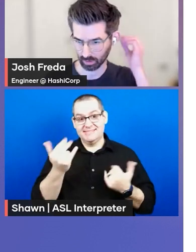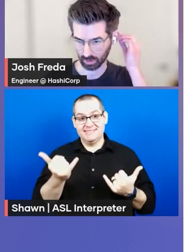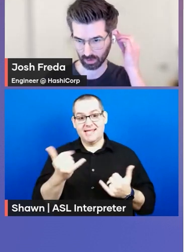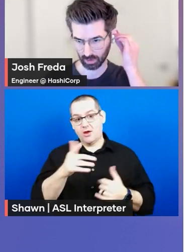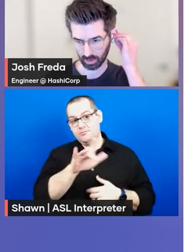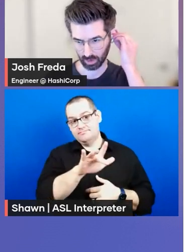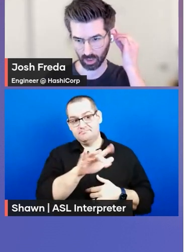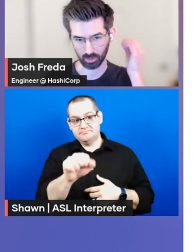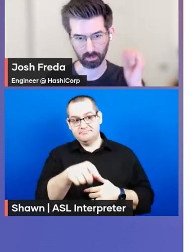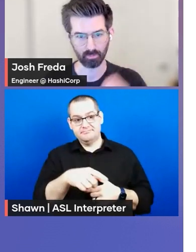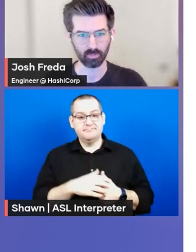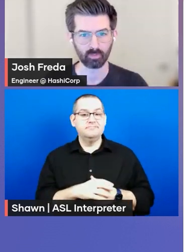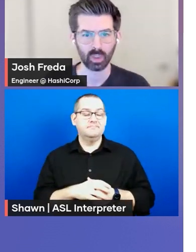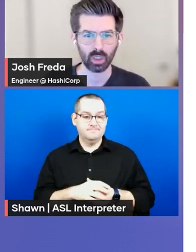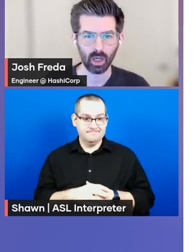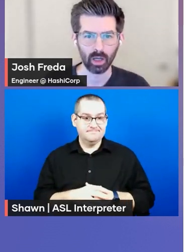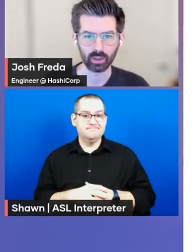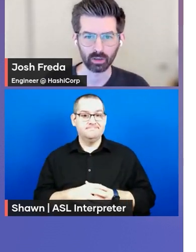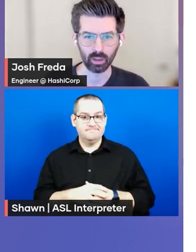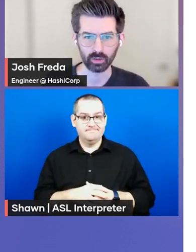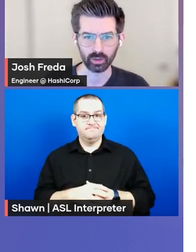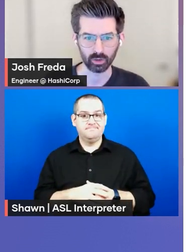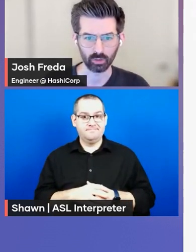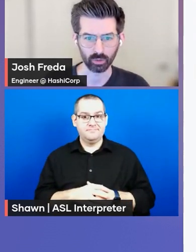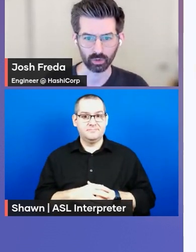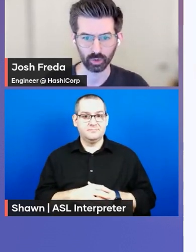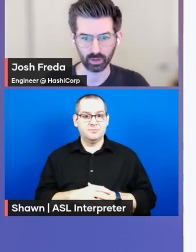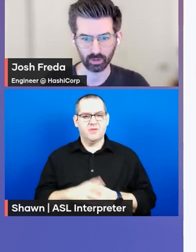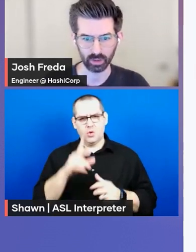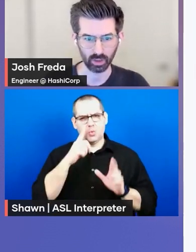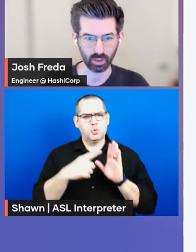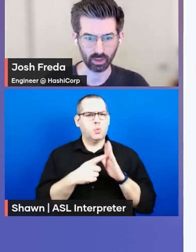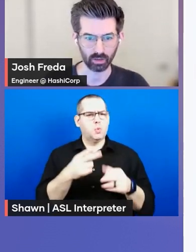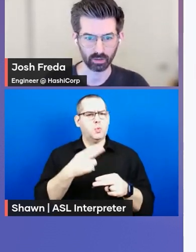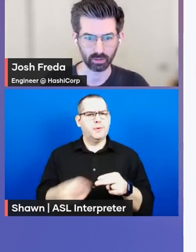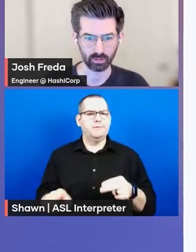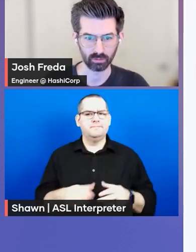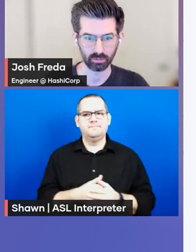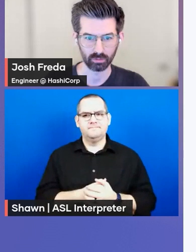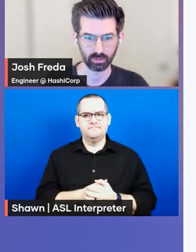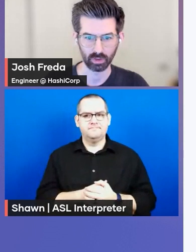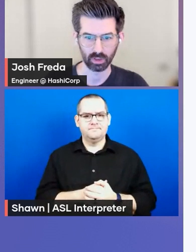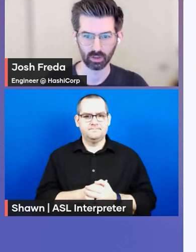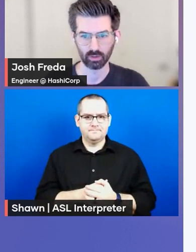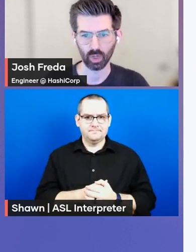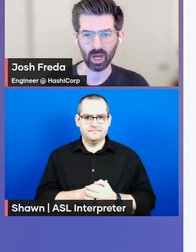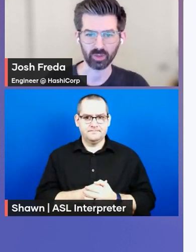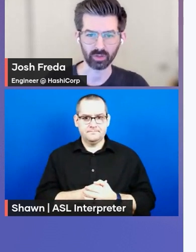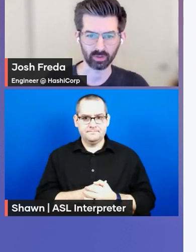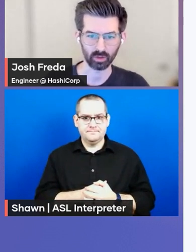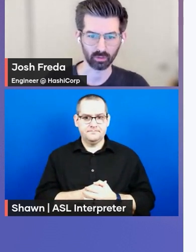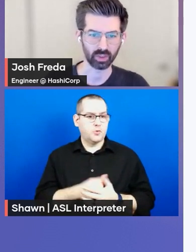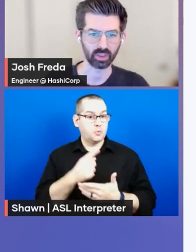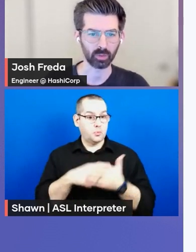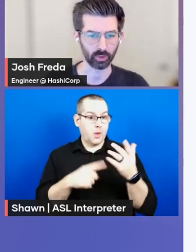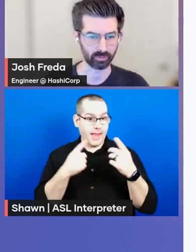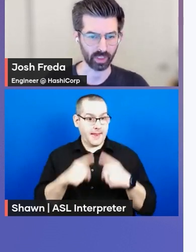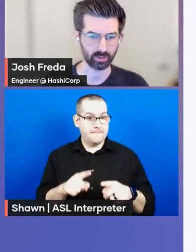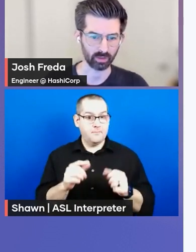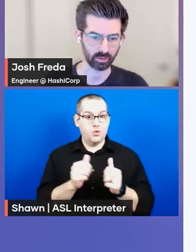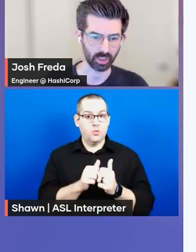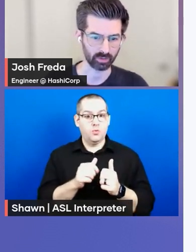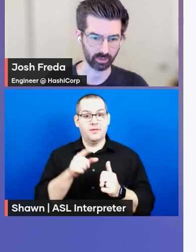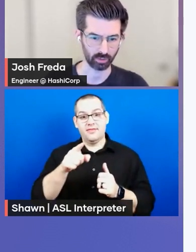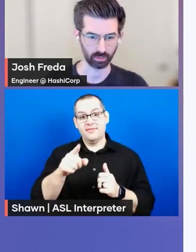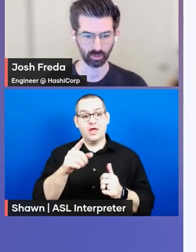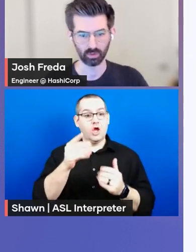obsolete. I think I'll just show real quick the what happens with the email